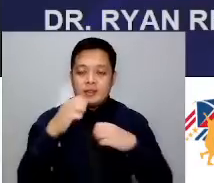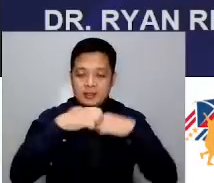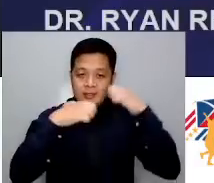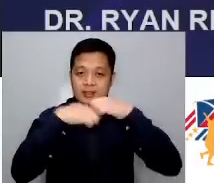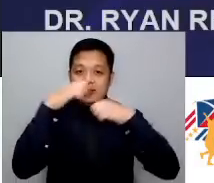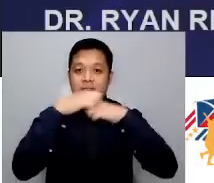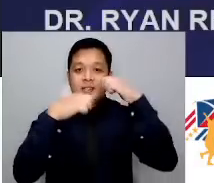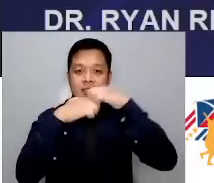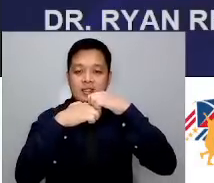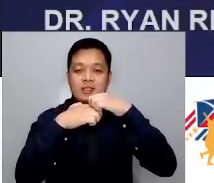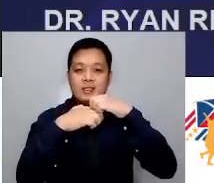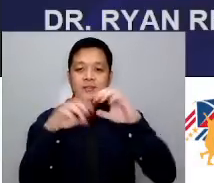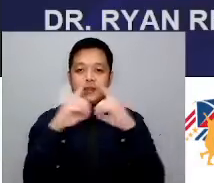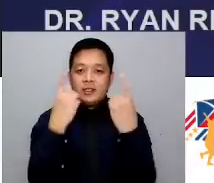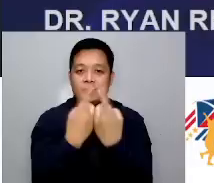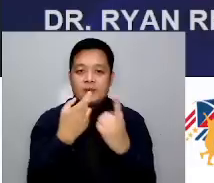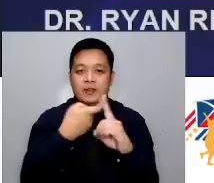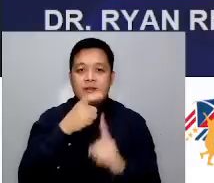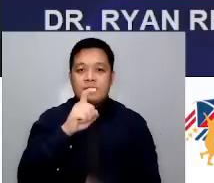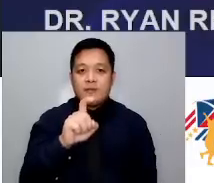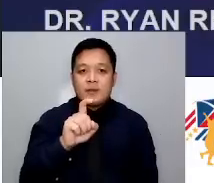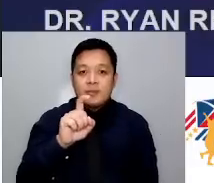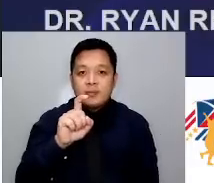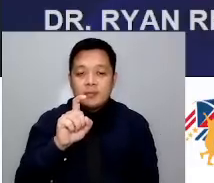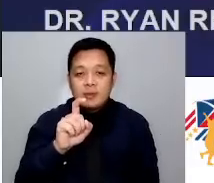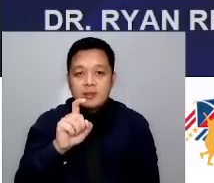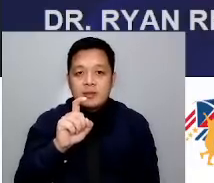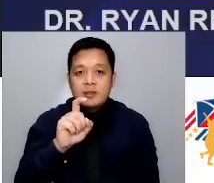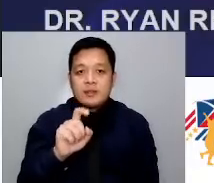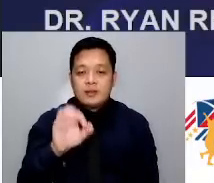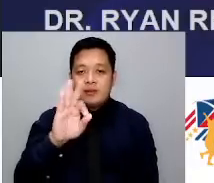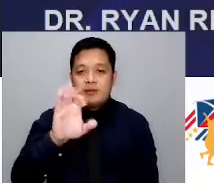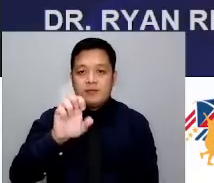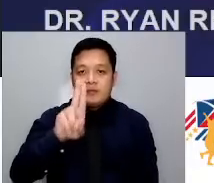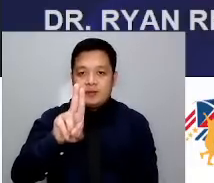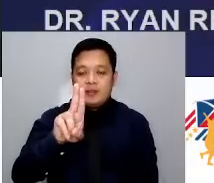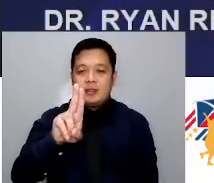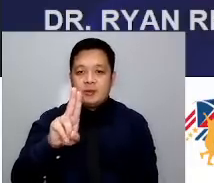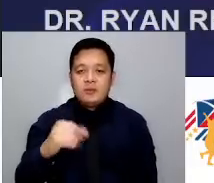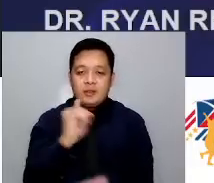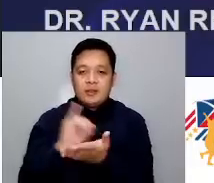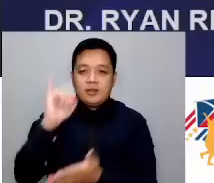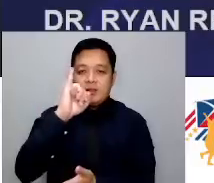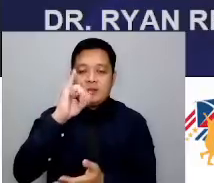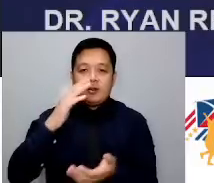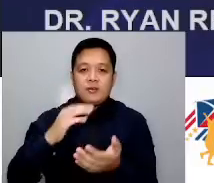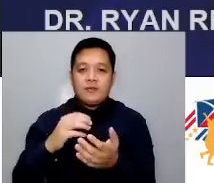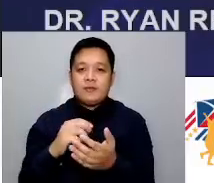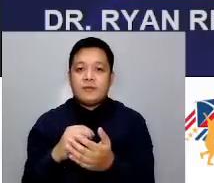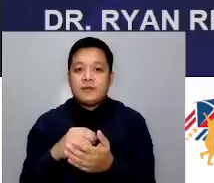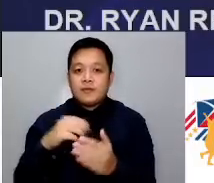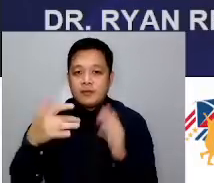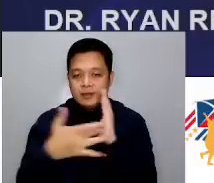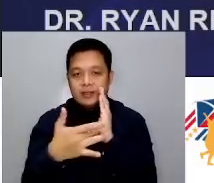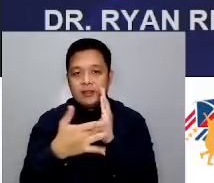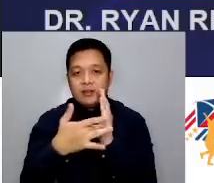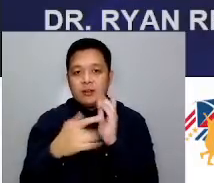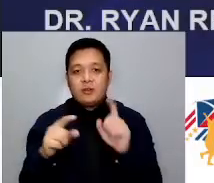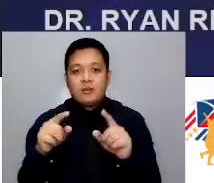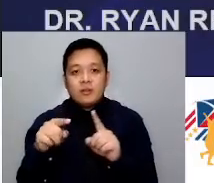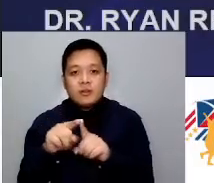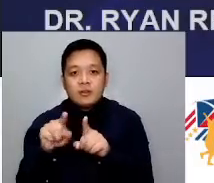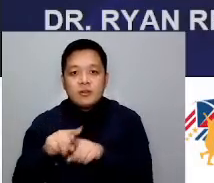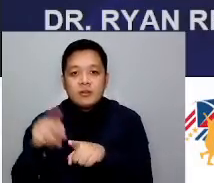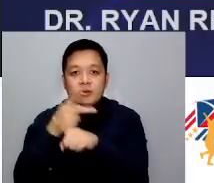Eastern University Institute of Technology. And to complete the roster, we have Professor Nelly C. Altoveras,